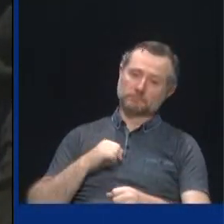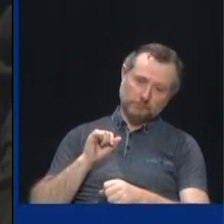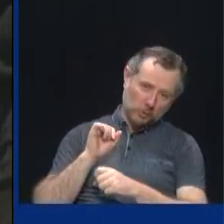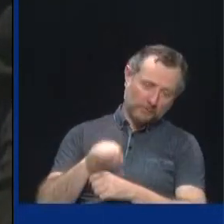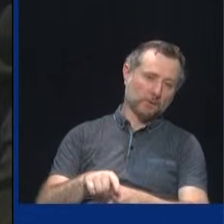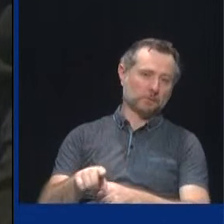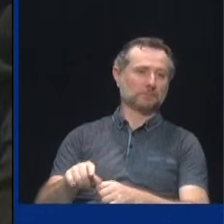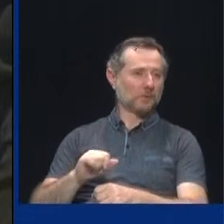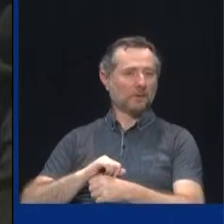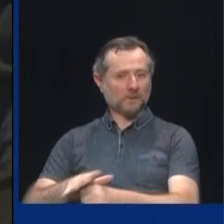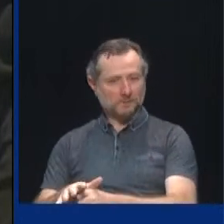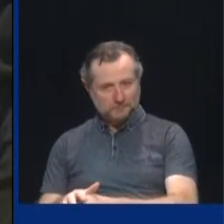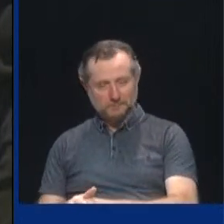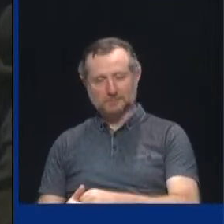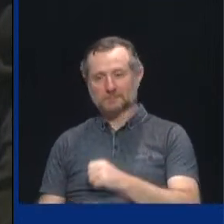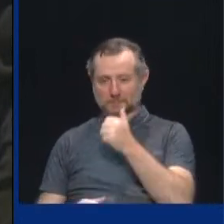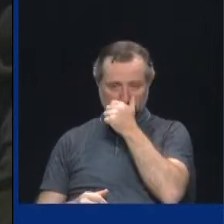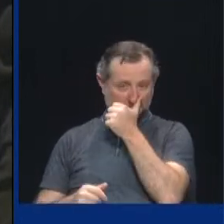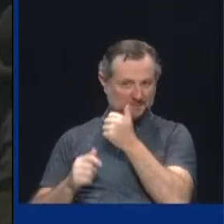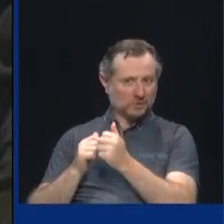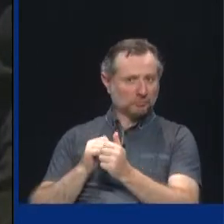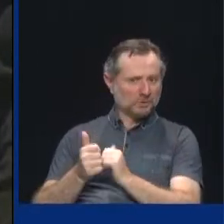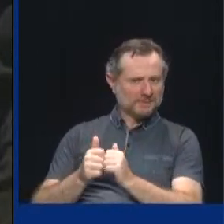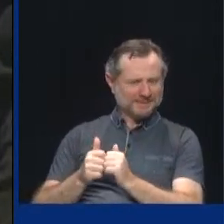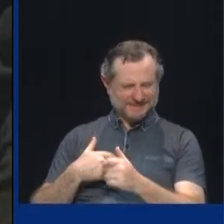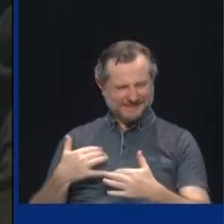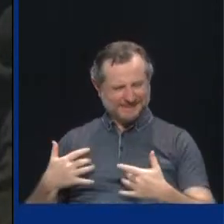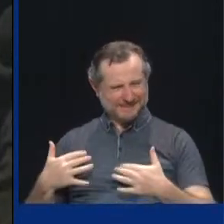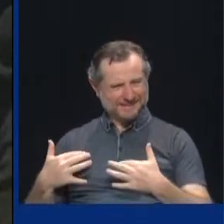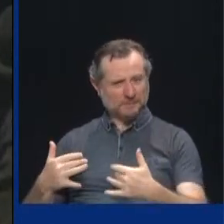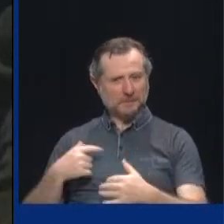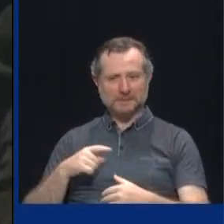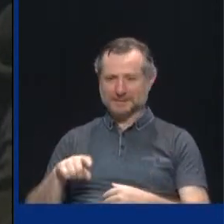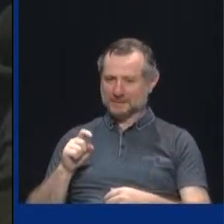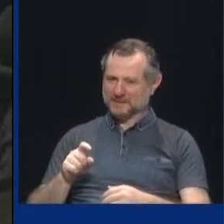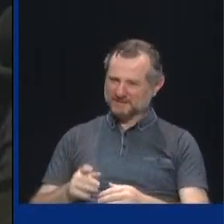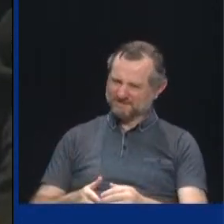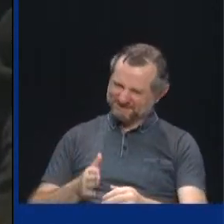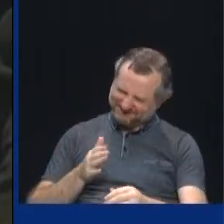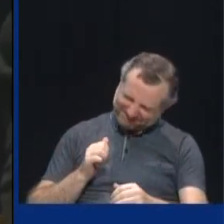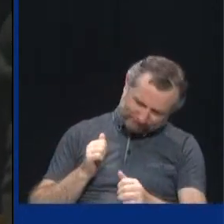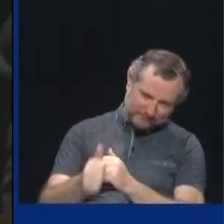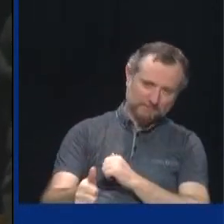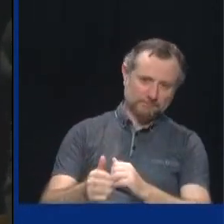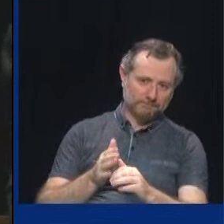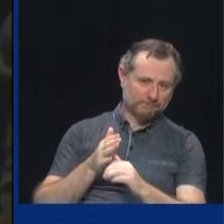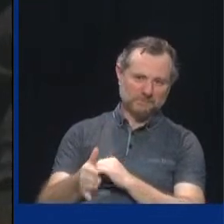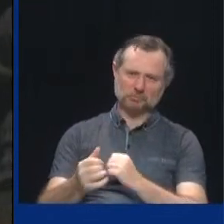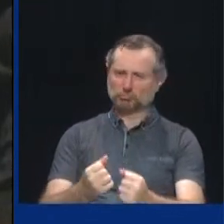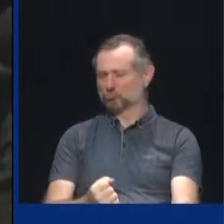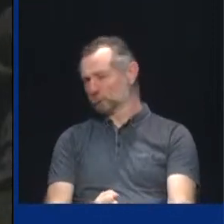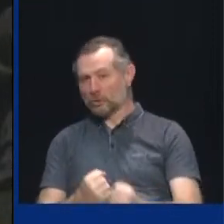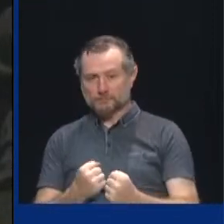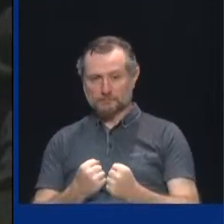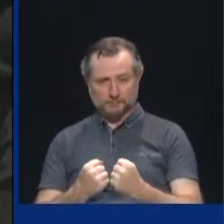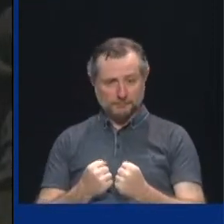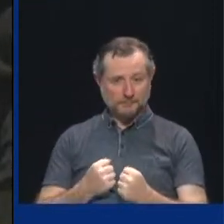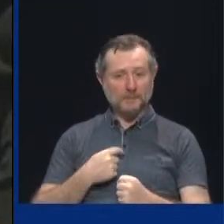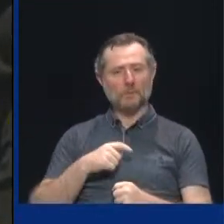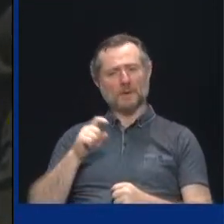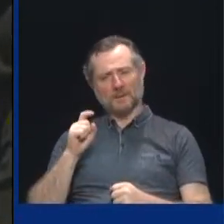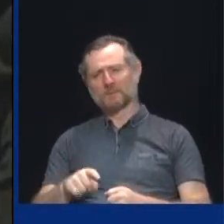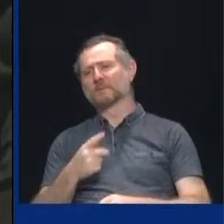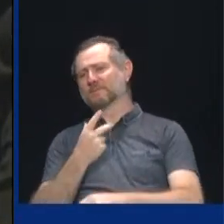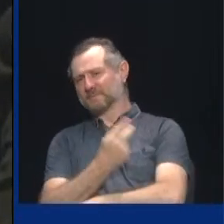finish strong. Not doing all that we can to get as many people as possible vaccinated is like nearing